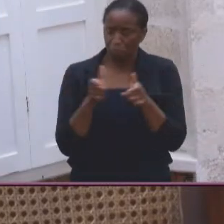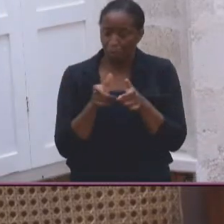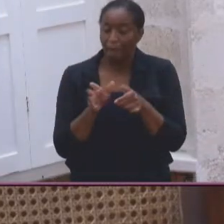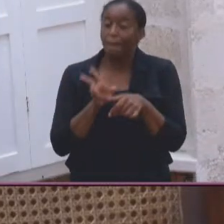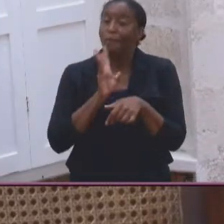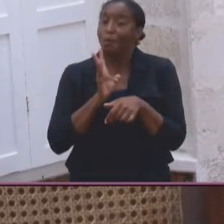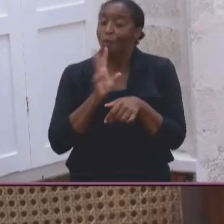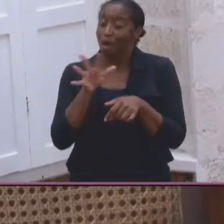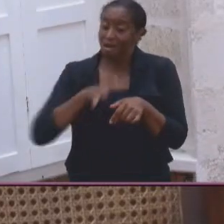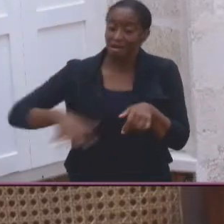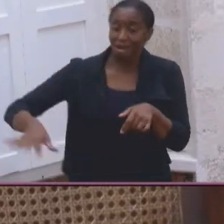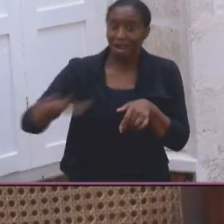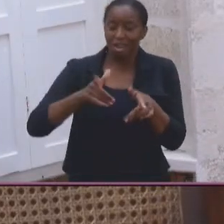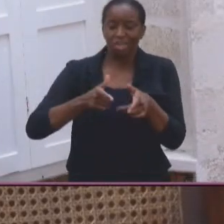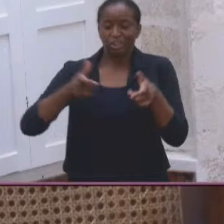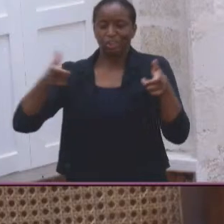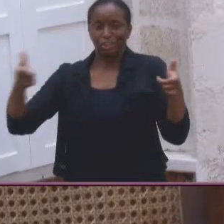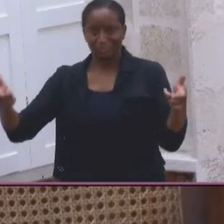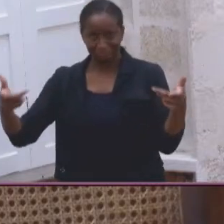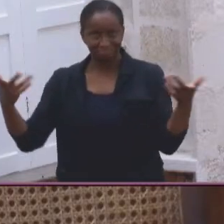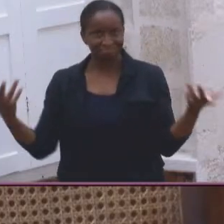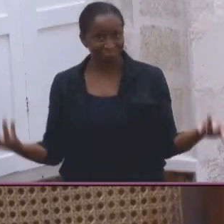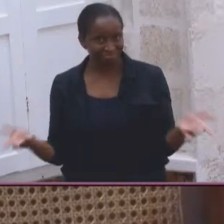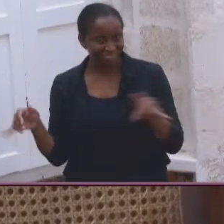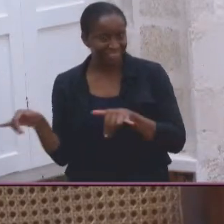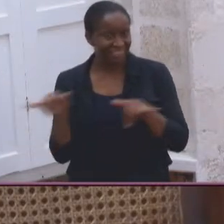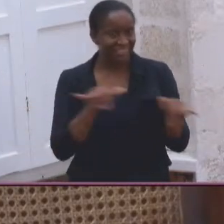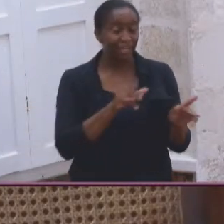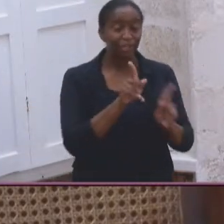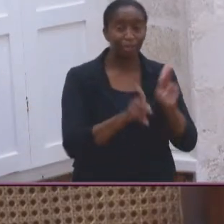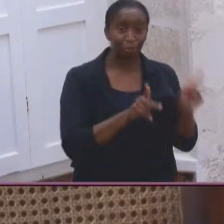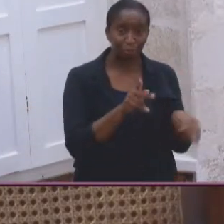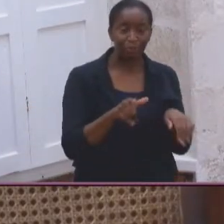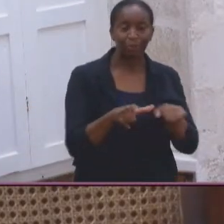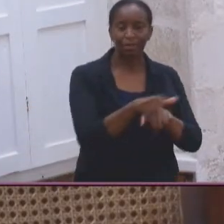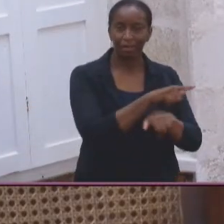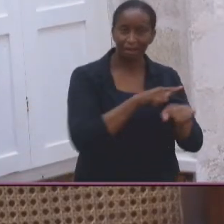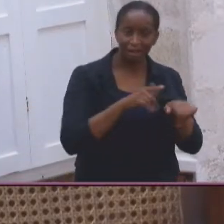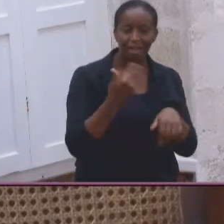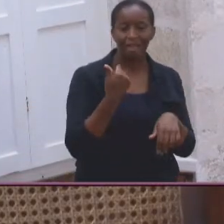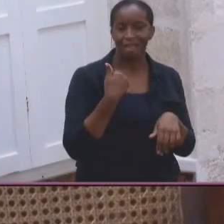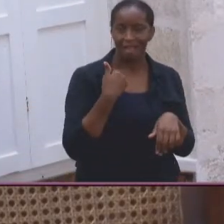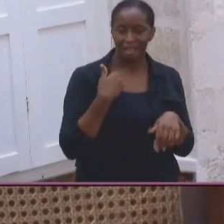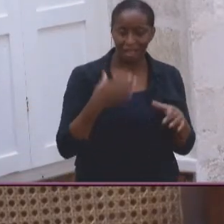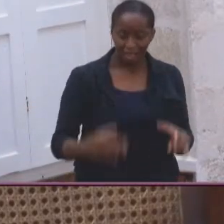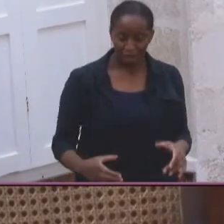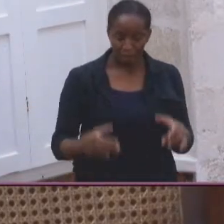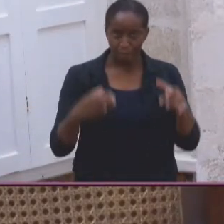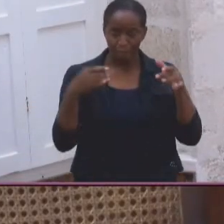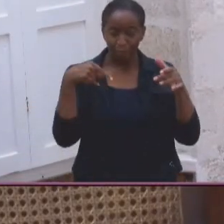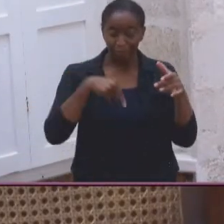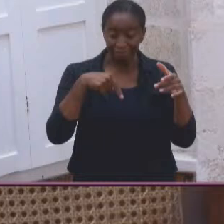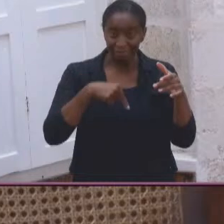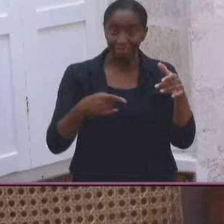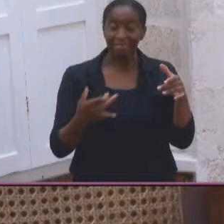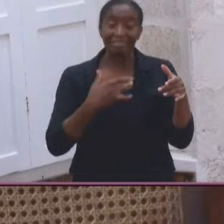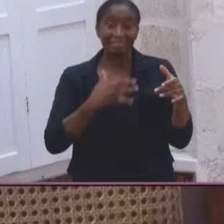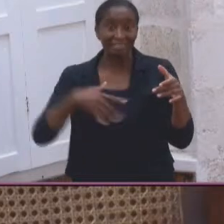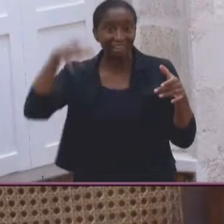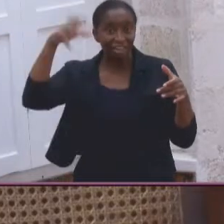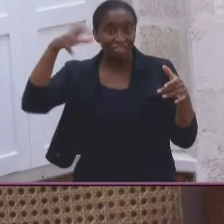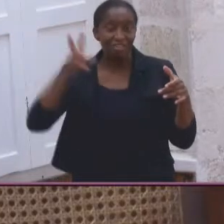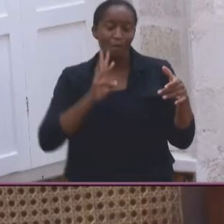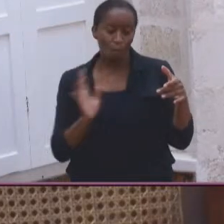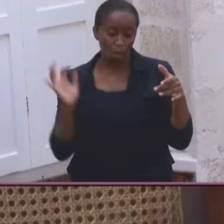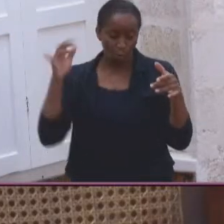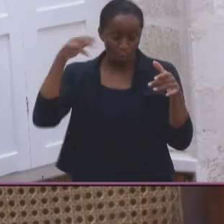it. It captures at different times in pools. It breeds the mosquitoes. It feeds the rats, etc.